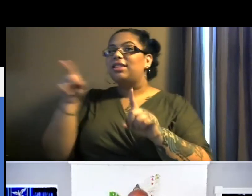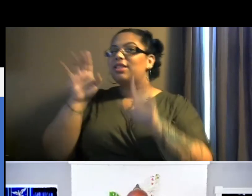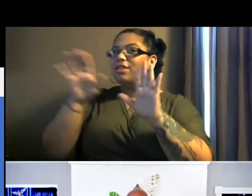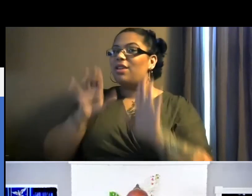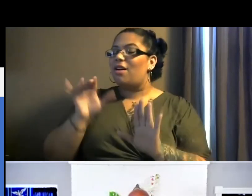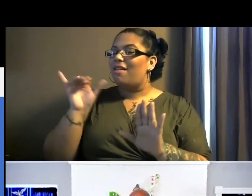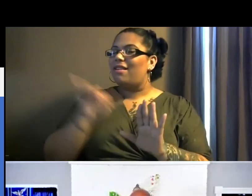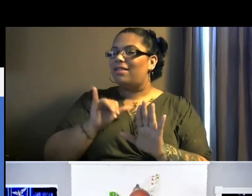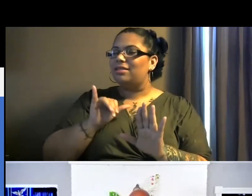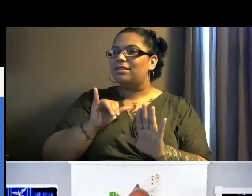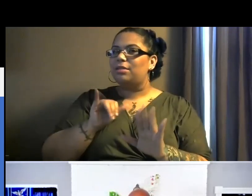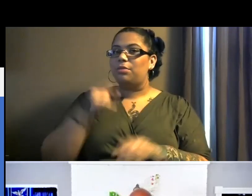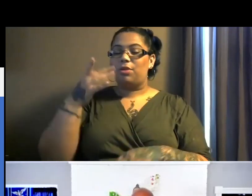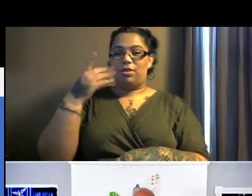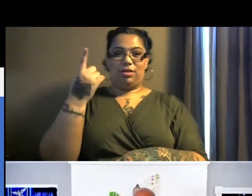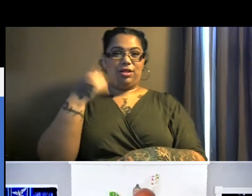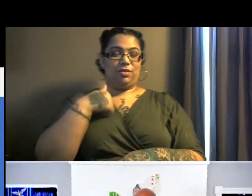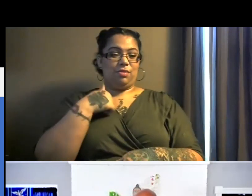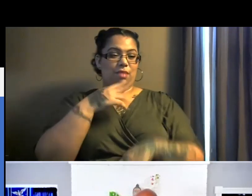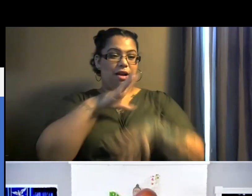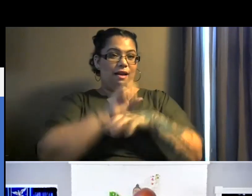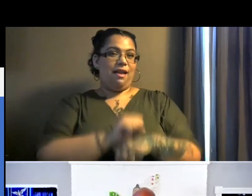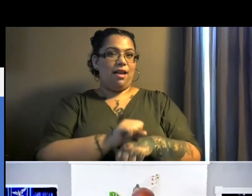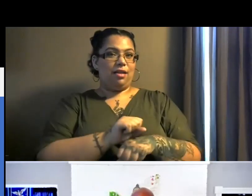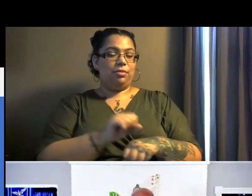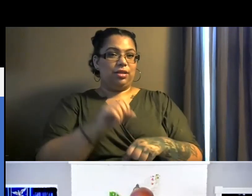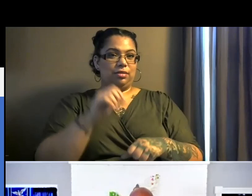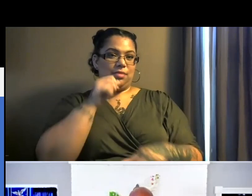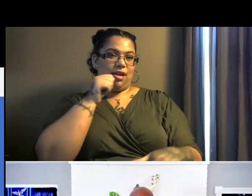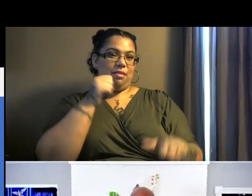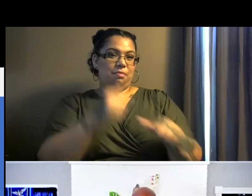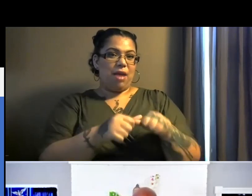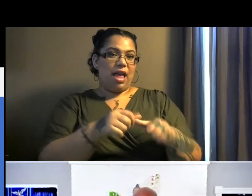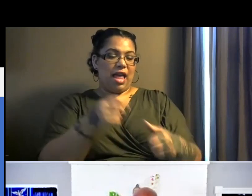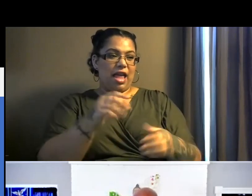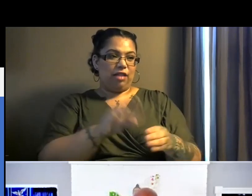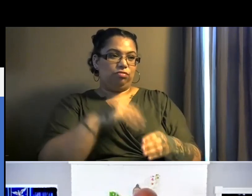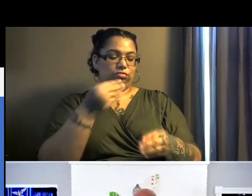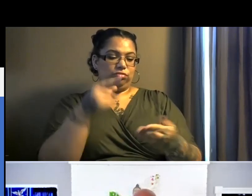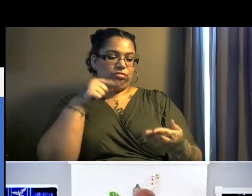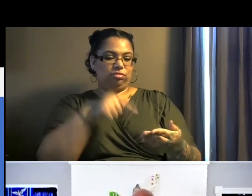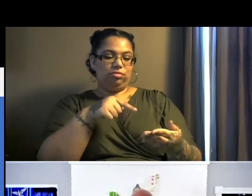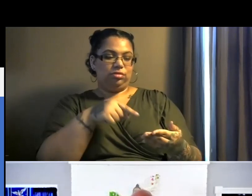my habits is opening my mail at the dining room table and then leaving it there.